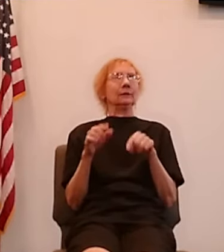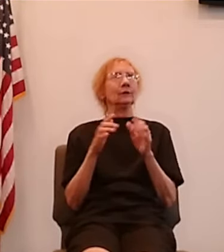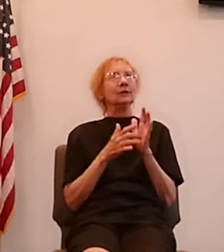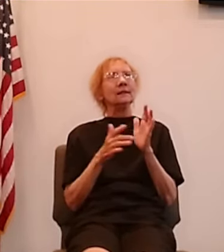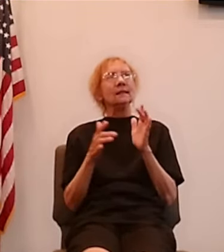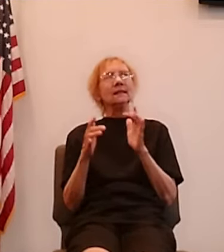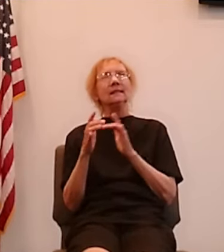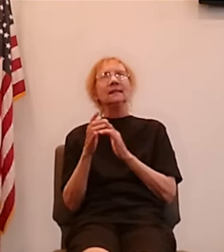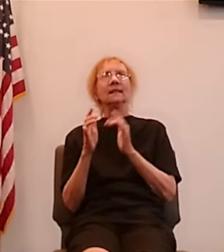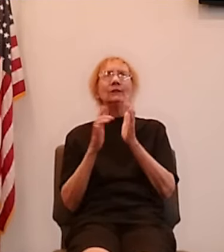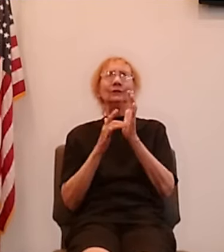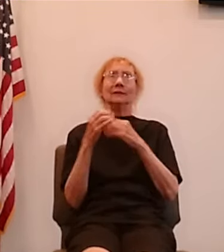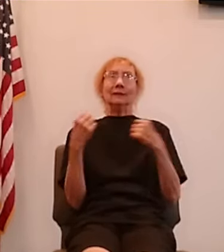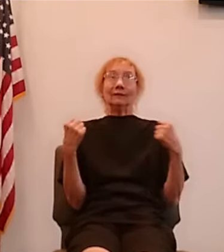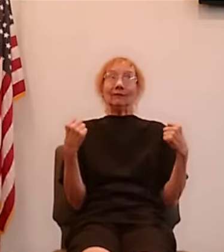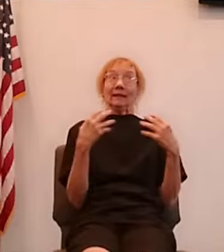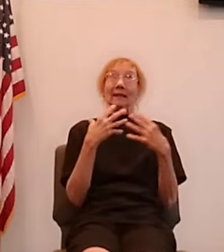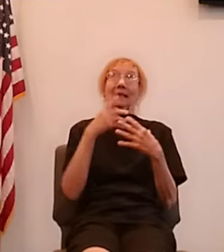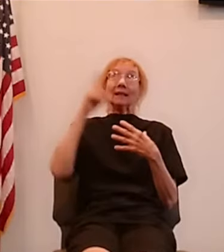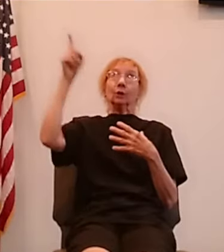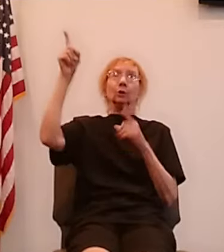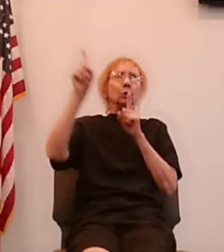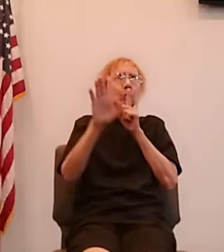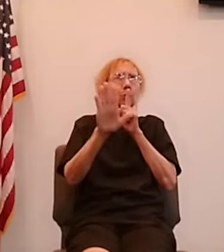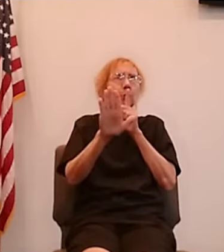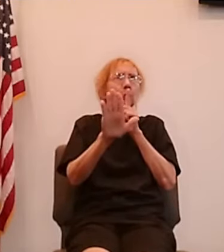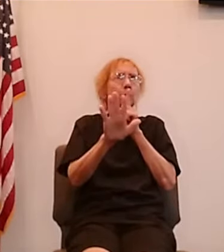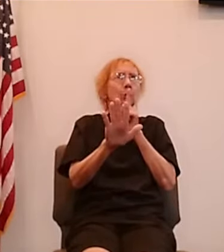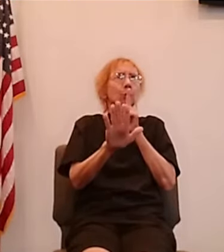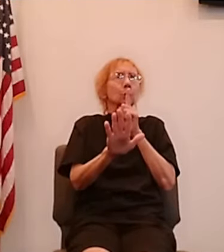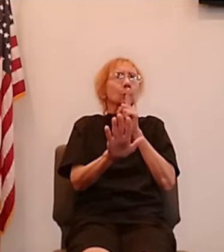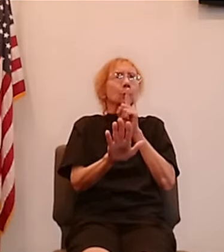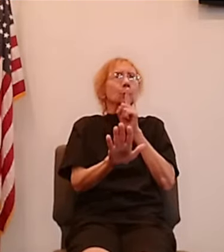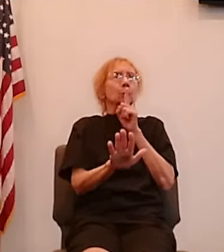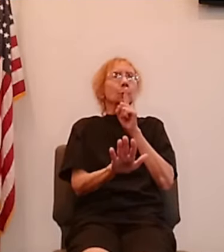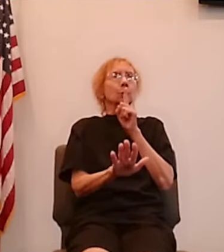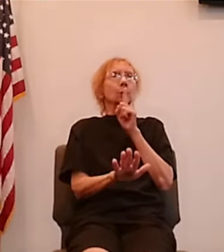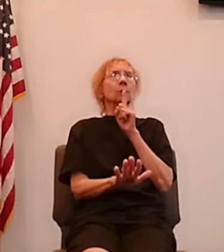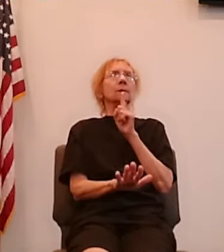Jesus, Jesus, you silence fear.